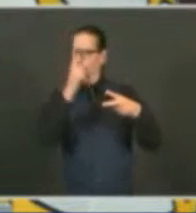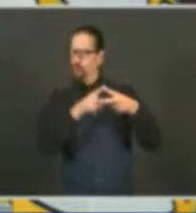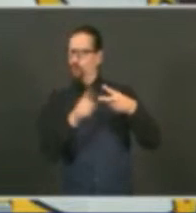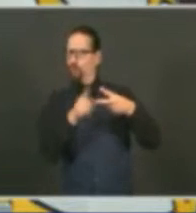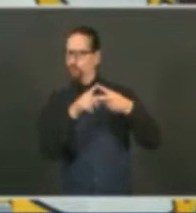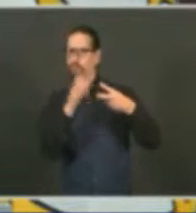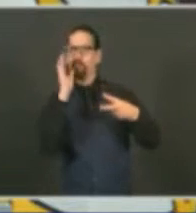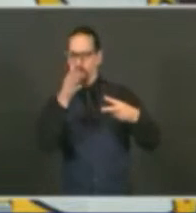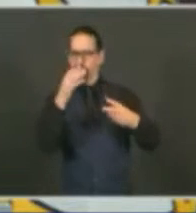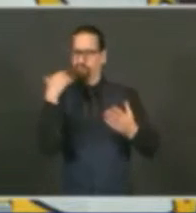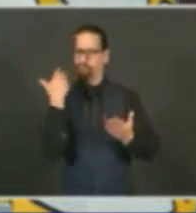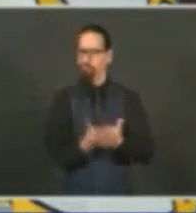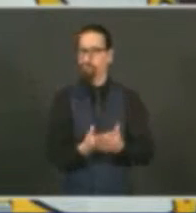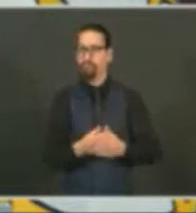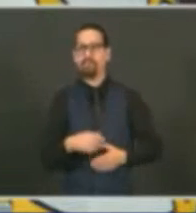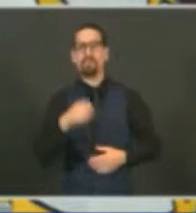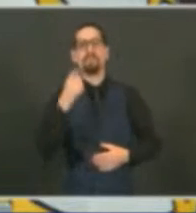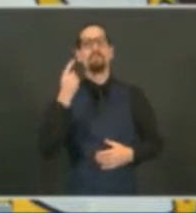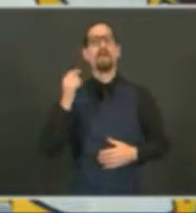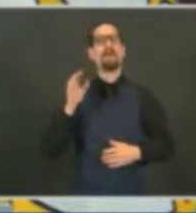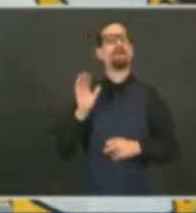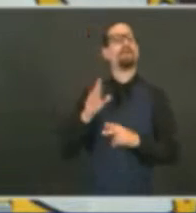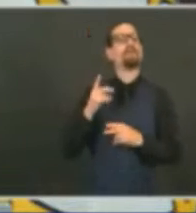require 2 doses to be effective.